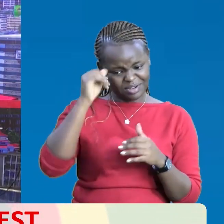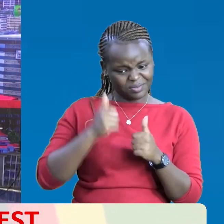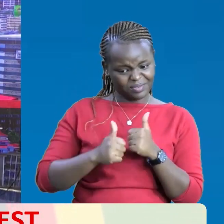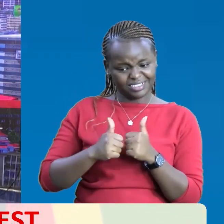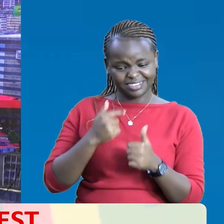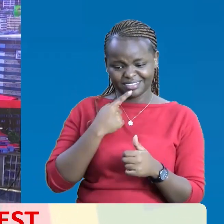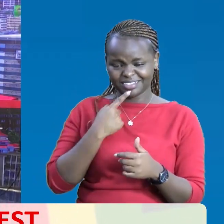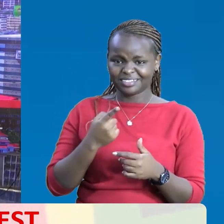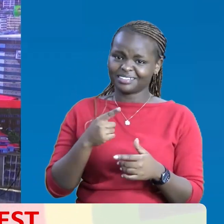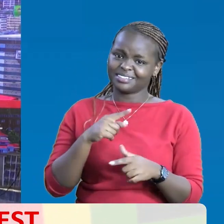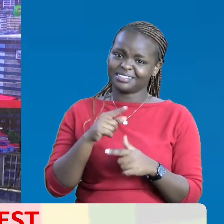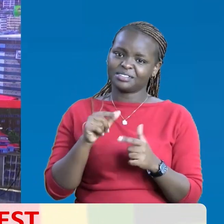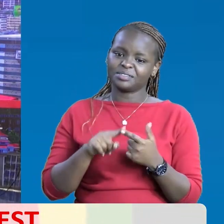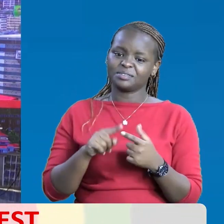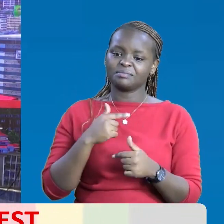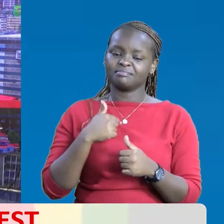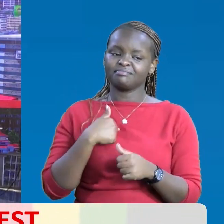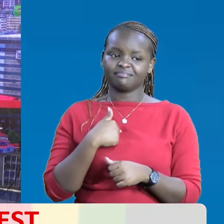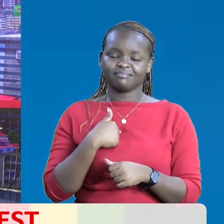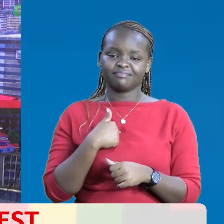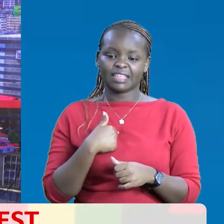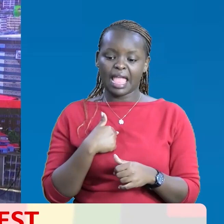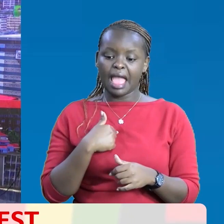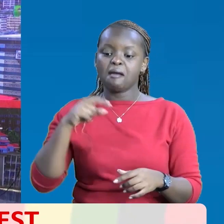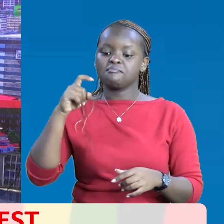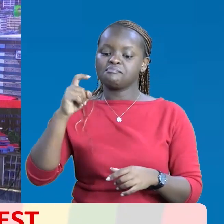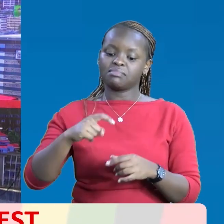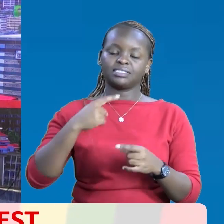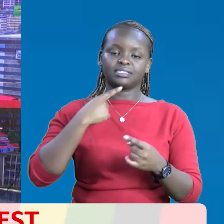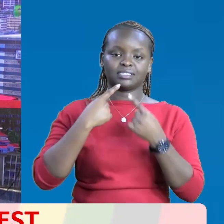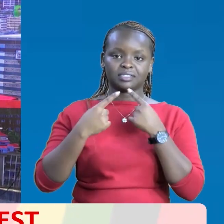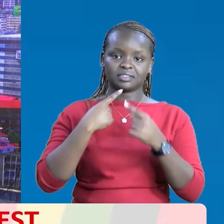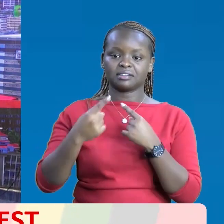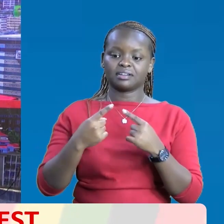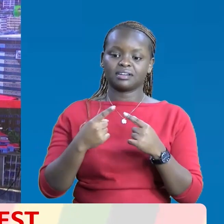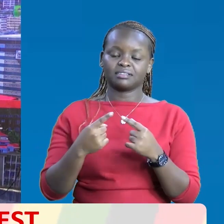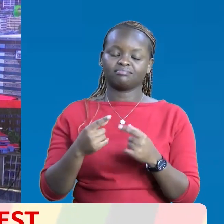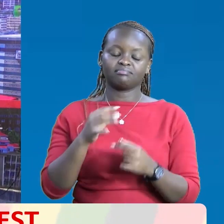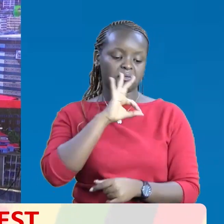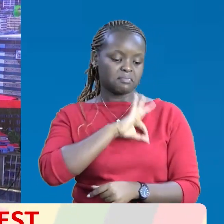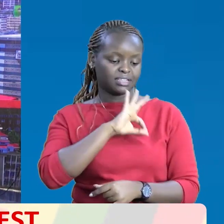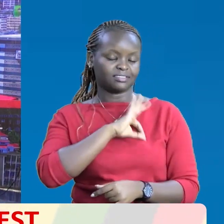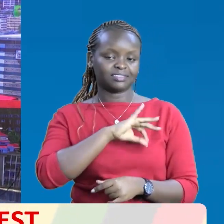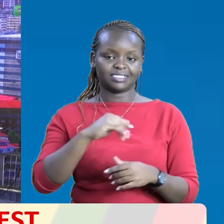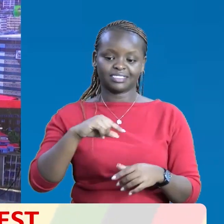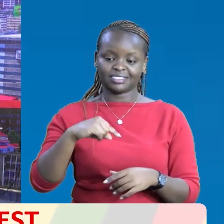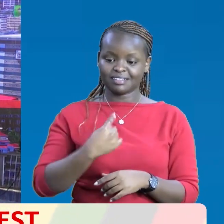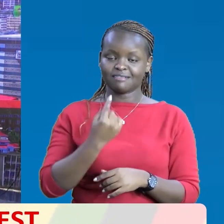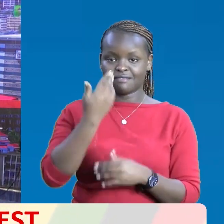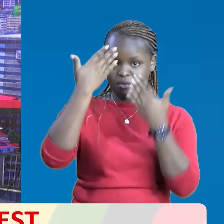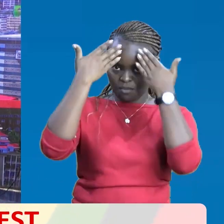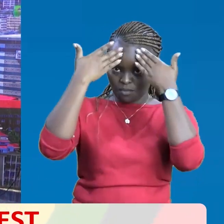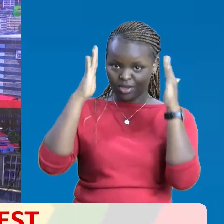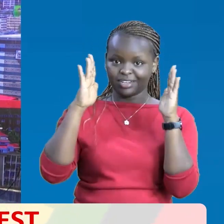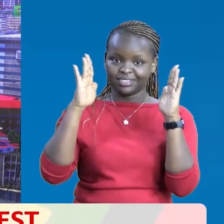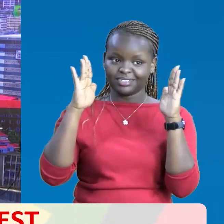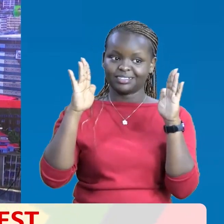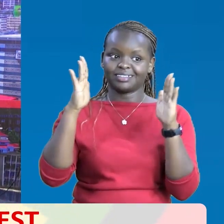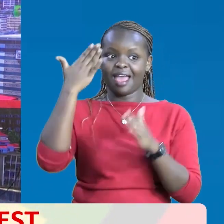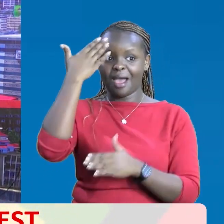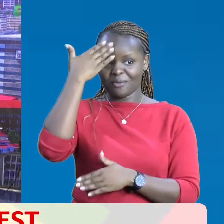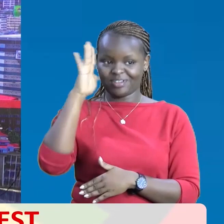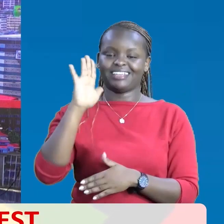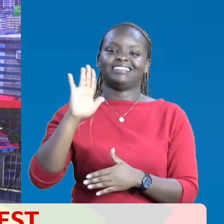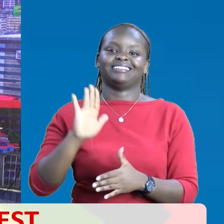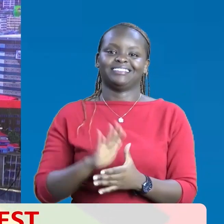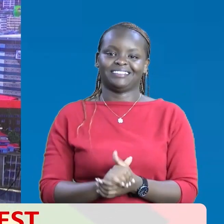me. Natambua we have to talk about this in terms of benefits of self-awareness. Unafika hizo ndio benefits of